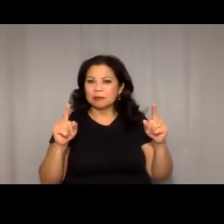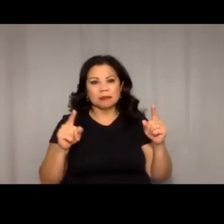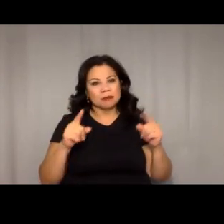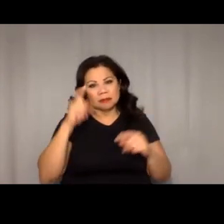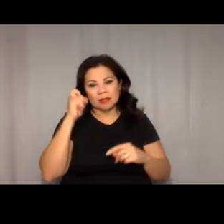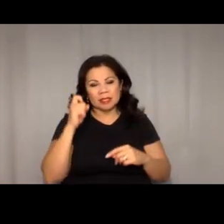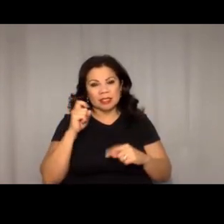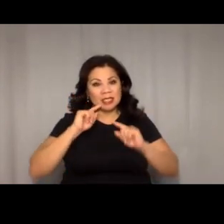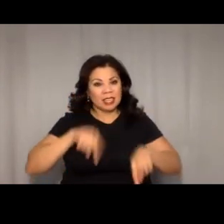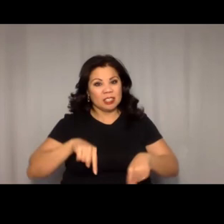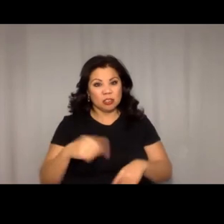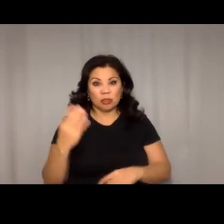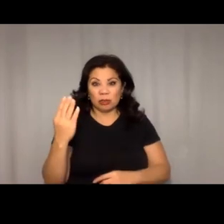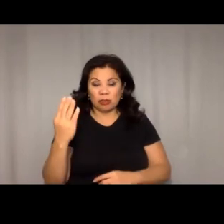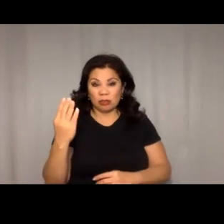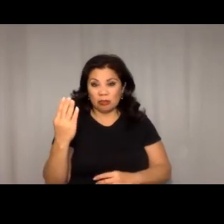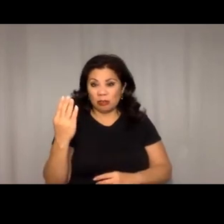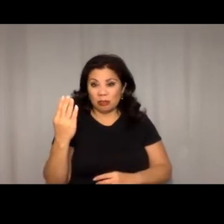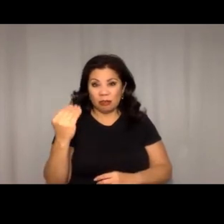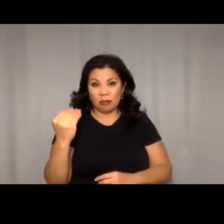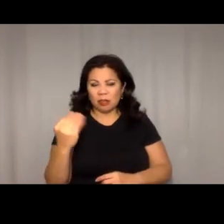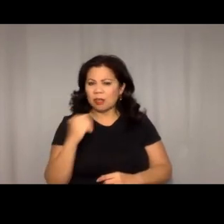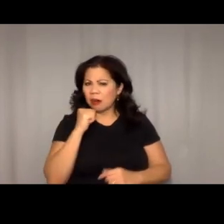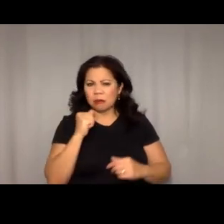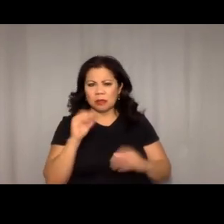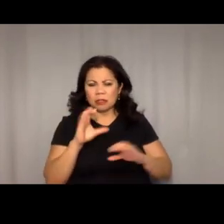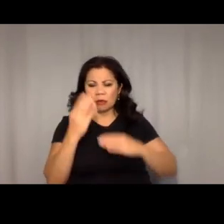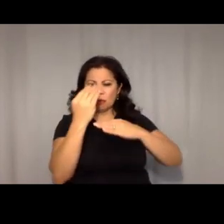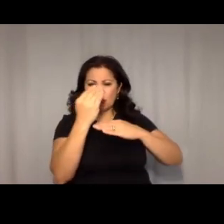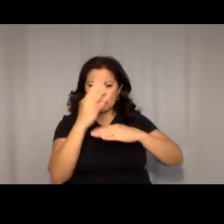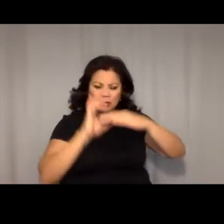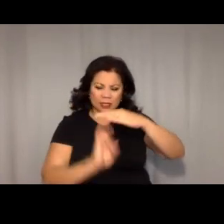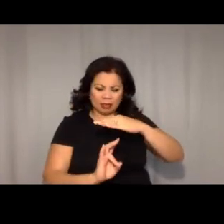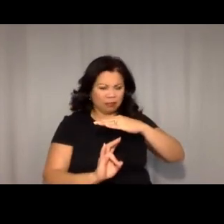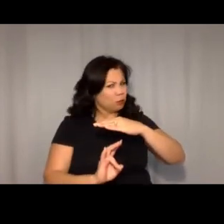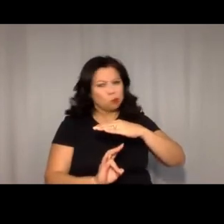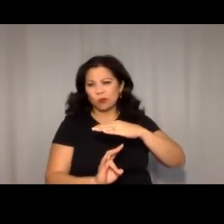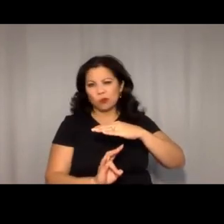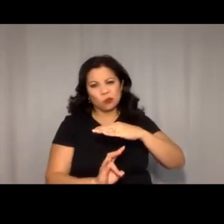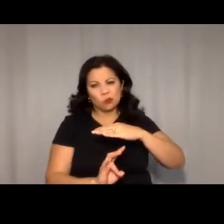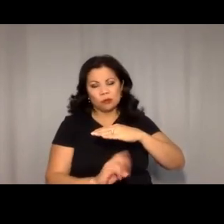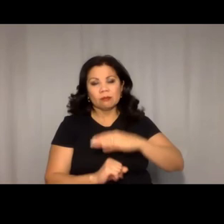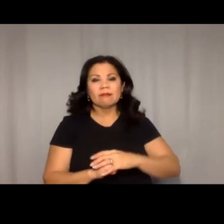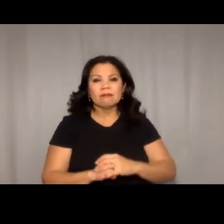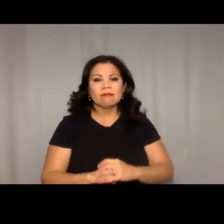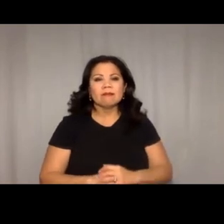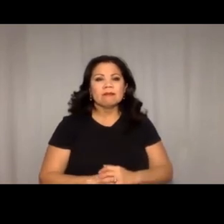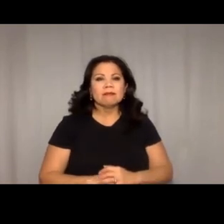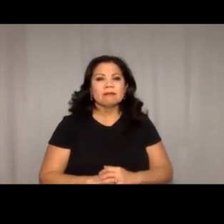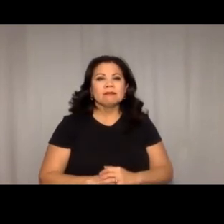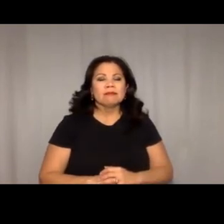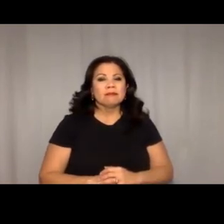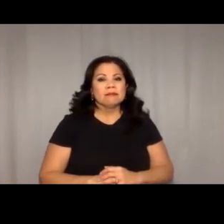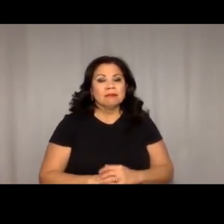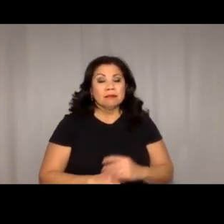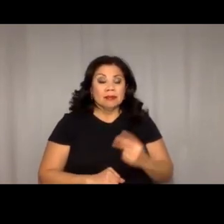that's going to give me 14, and I wouldn't put 14 over 7. All right, that will